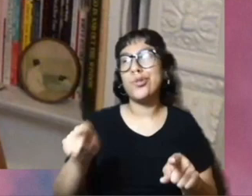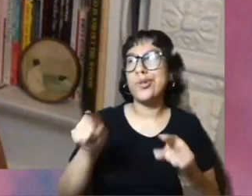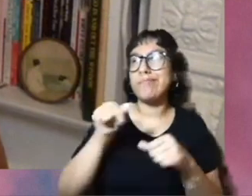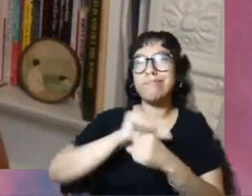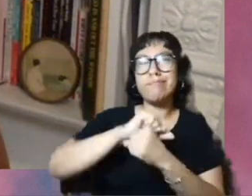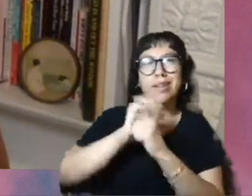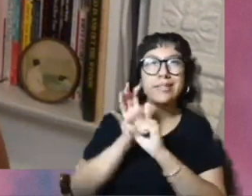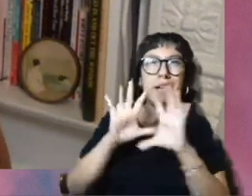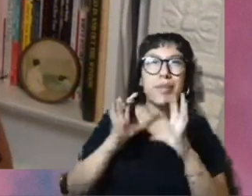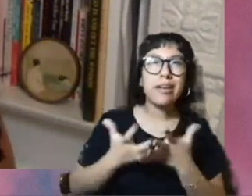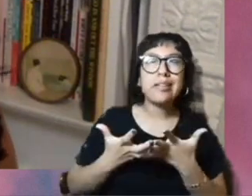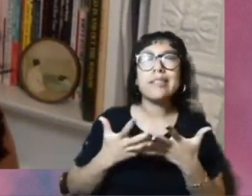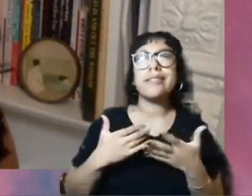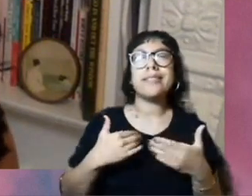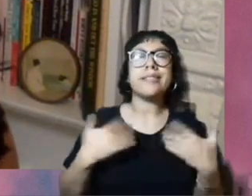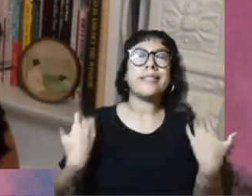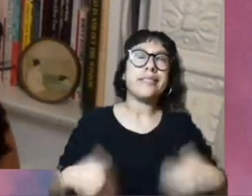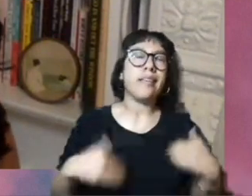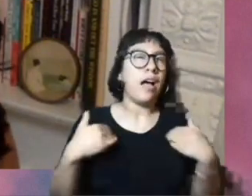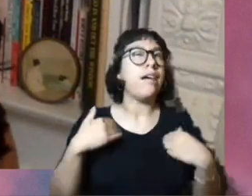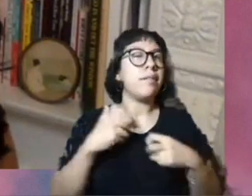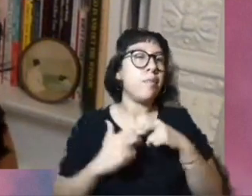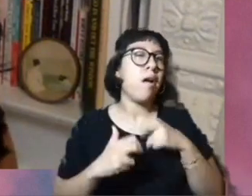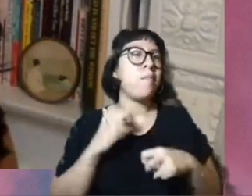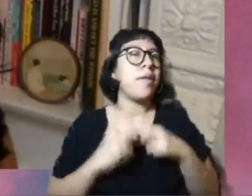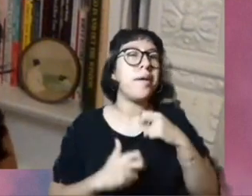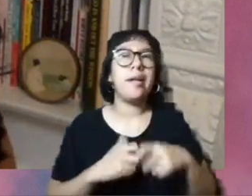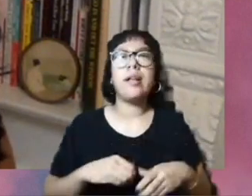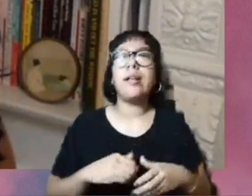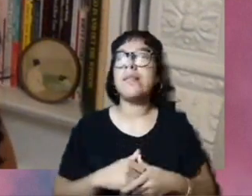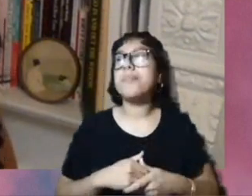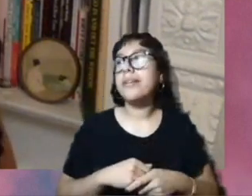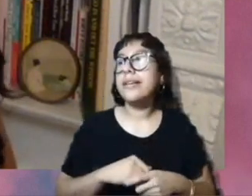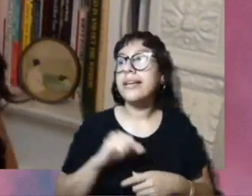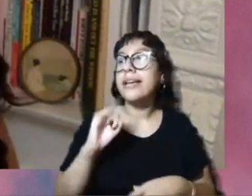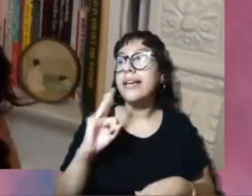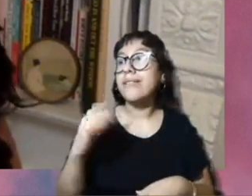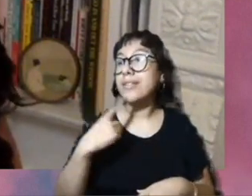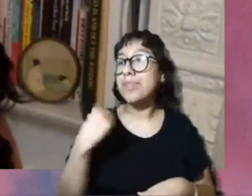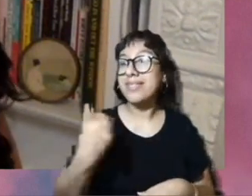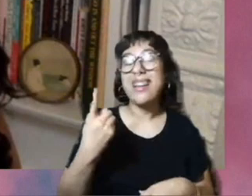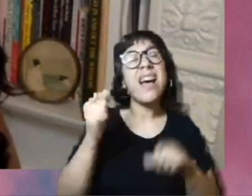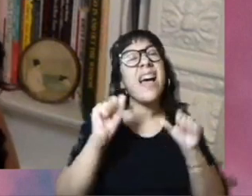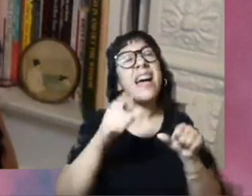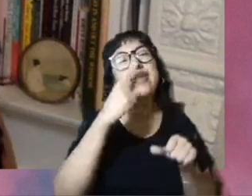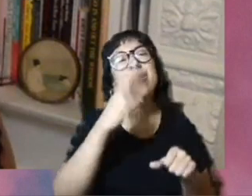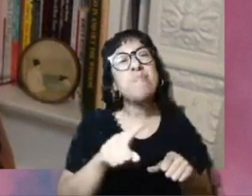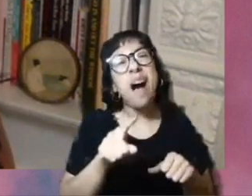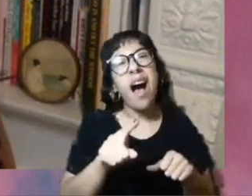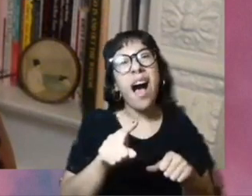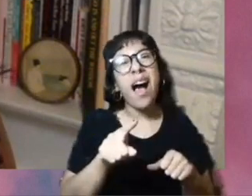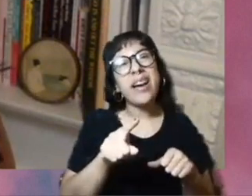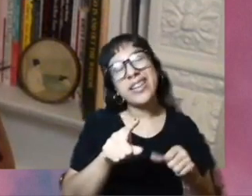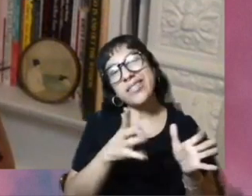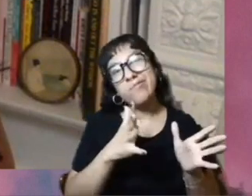that I have, which is whenever somebody says, hey, can we move this